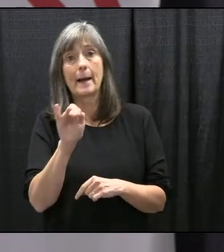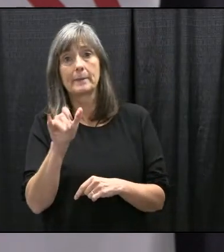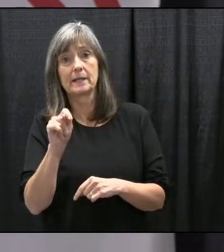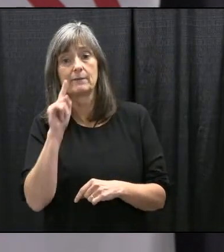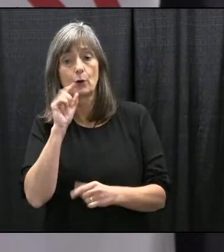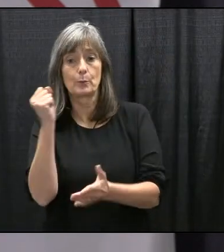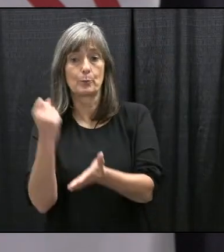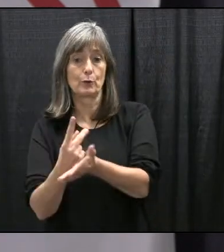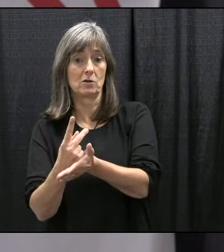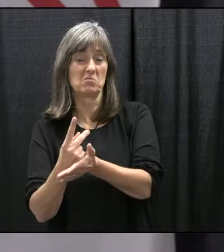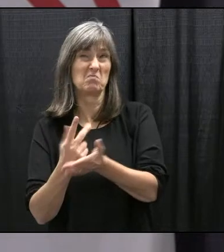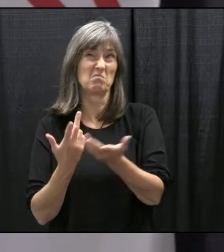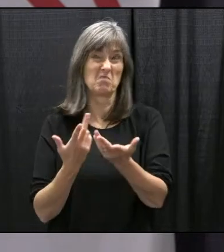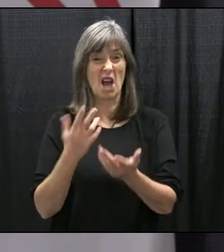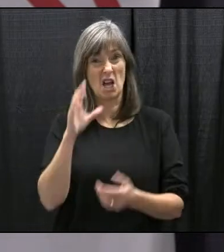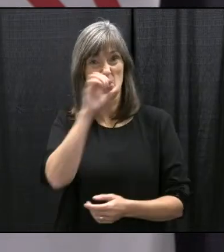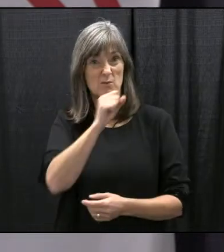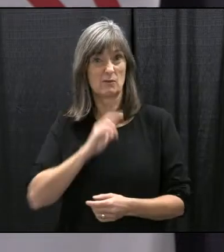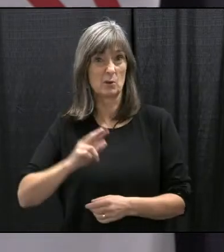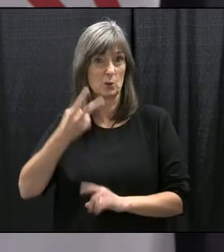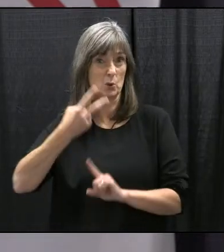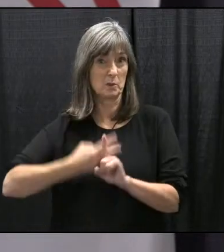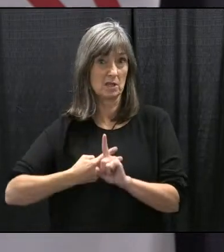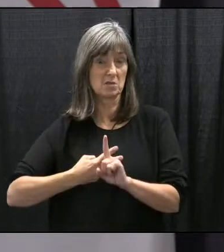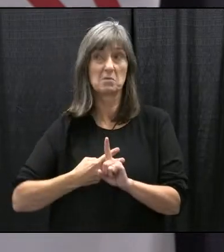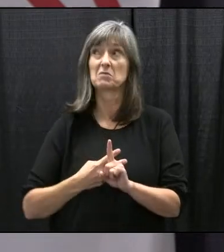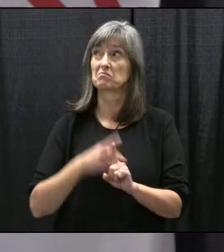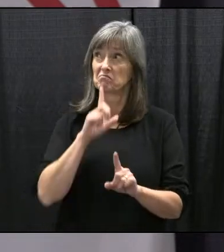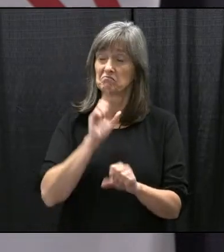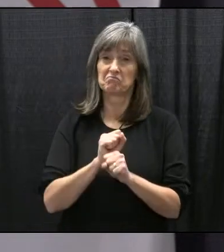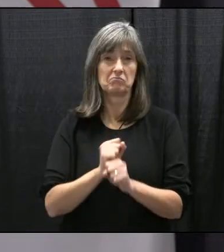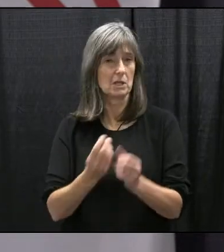months, but I would aim that we'll be certainly up and running by the spring.